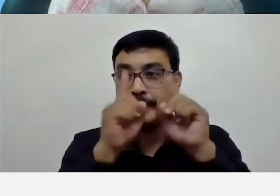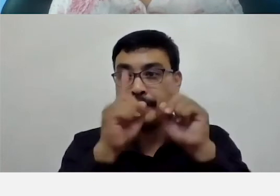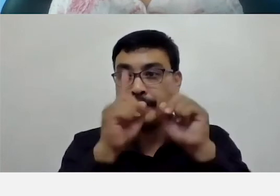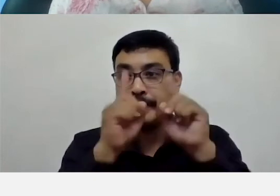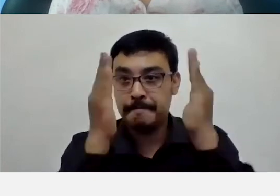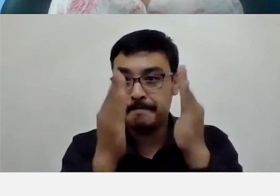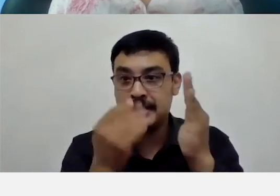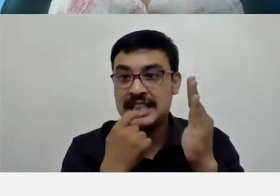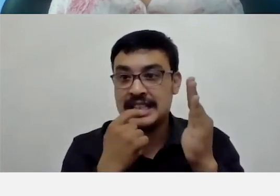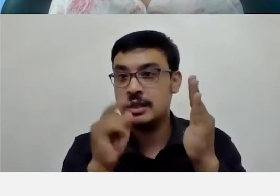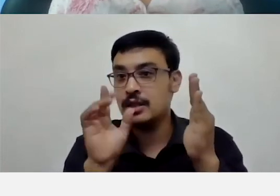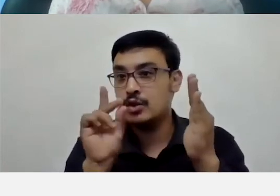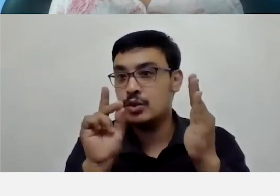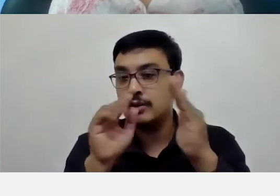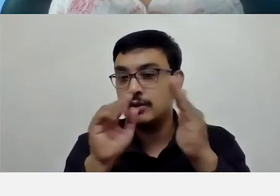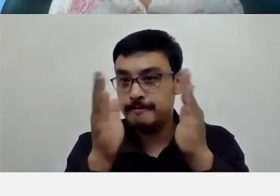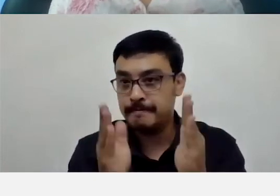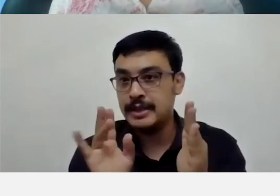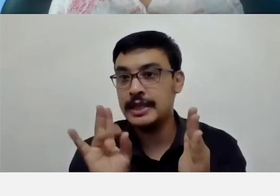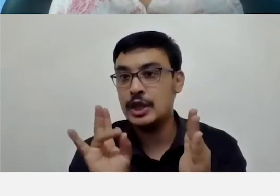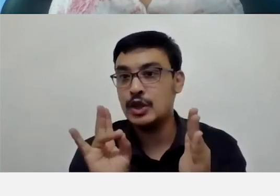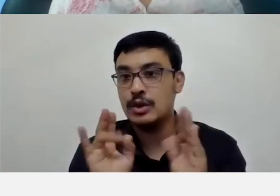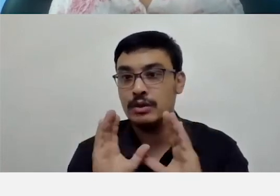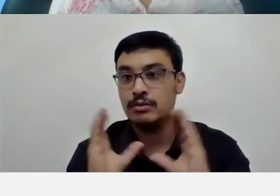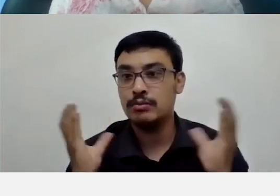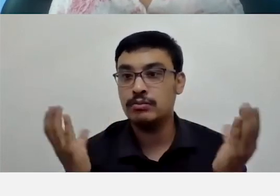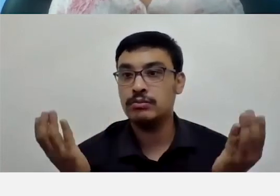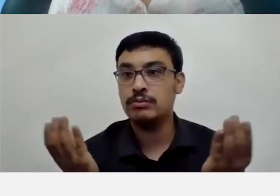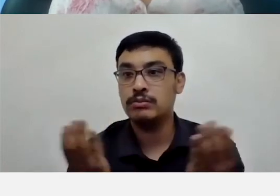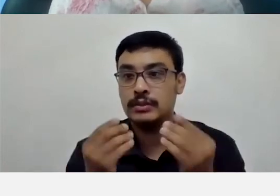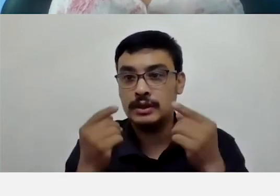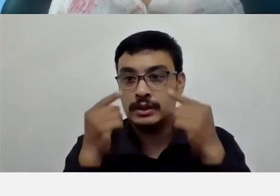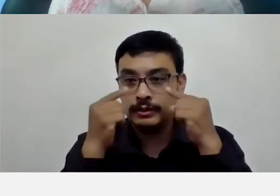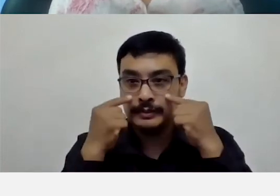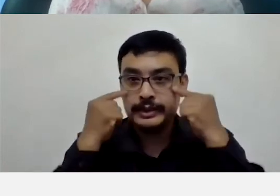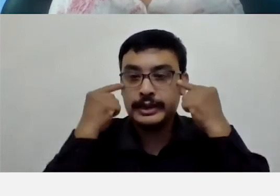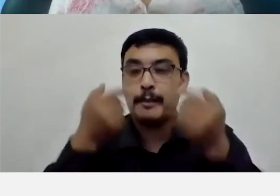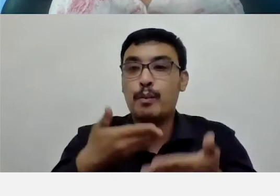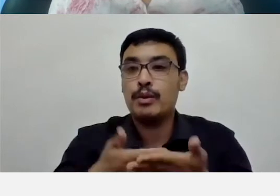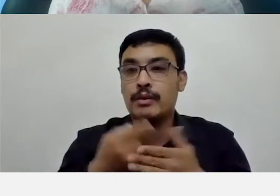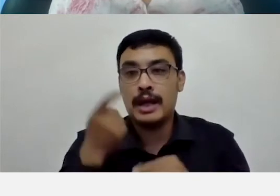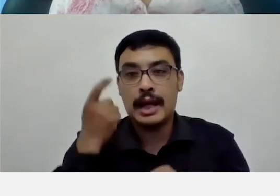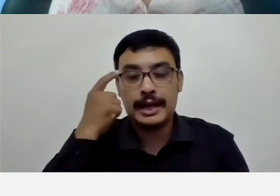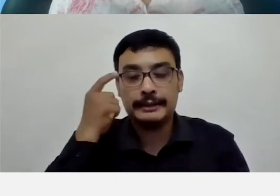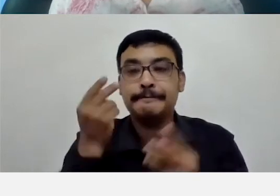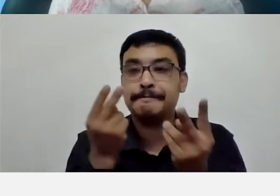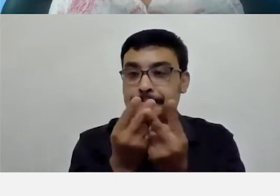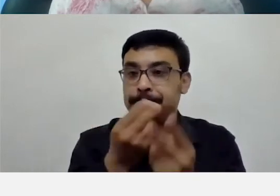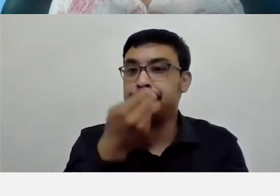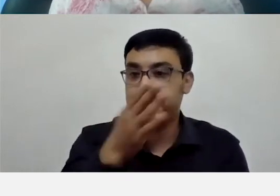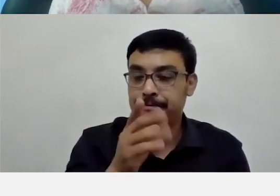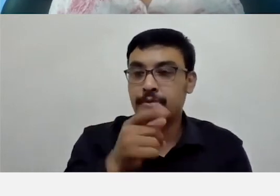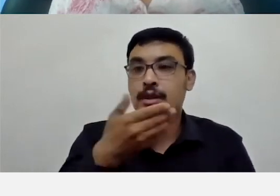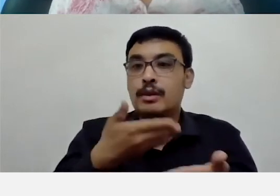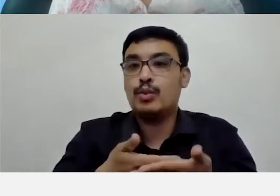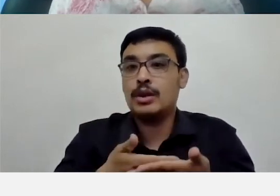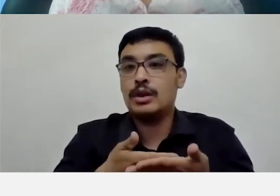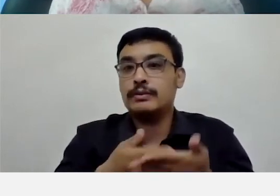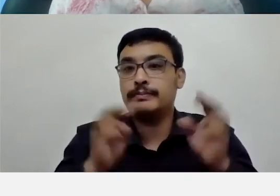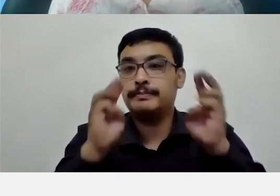dome, and the third you can see the hosting eyes of Buddha on it. So this is a Buddhist temple